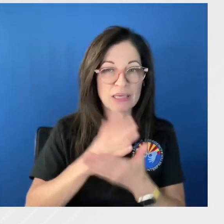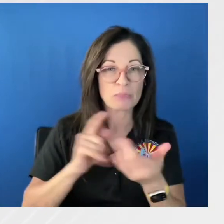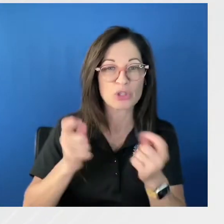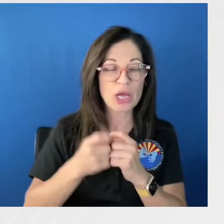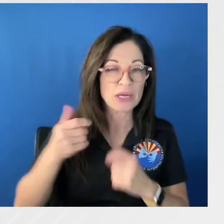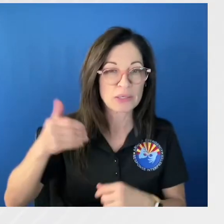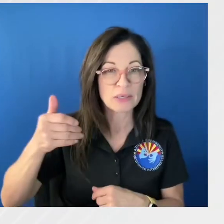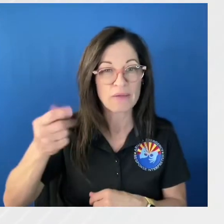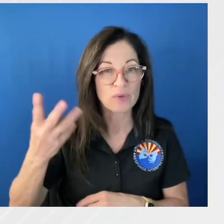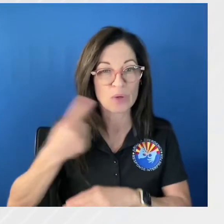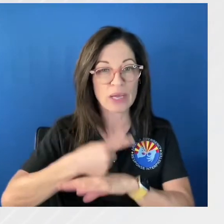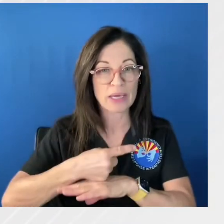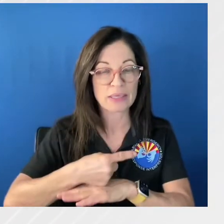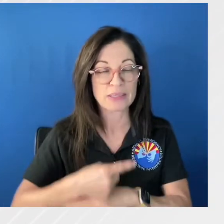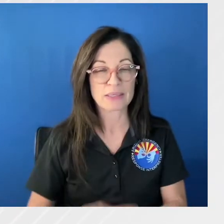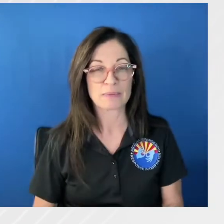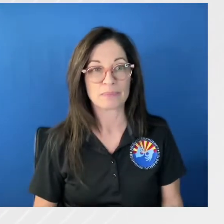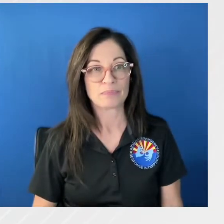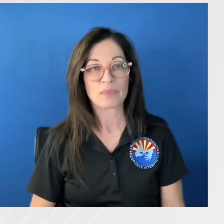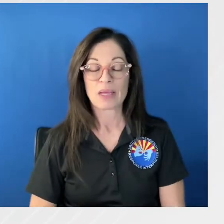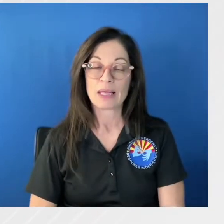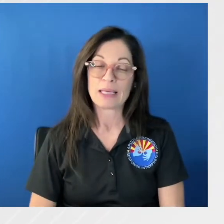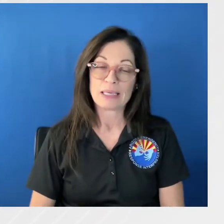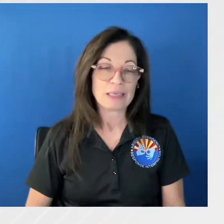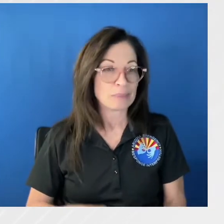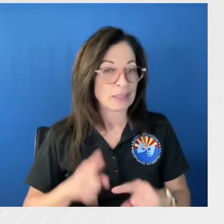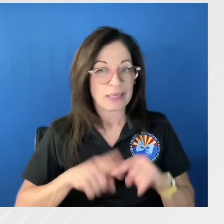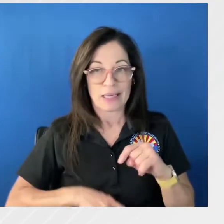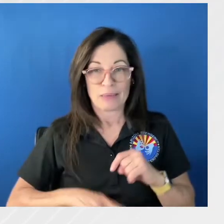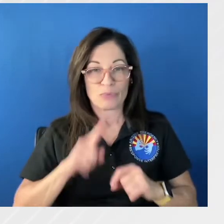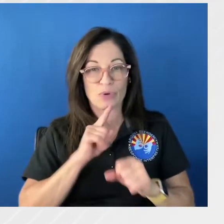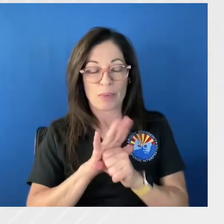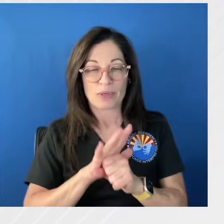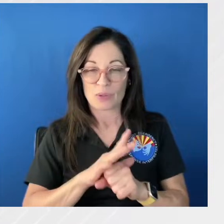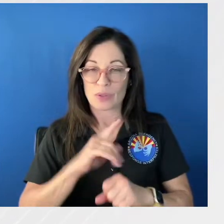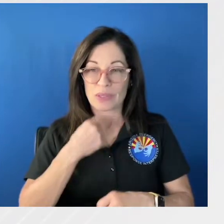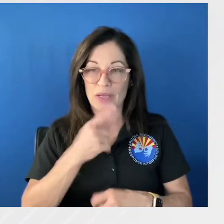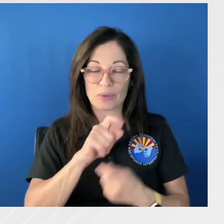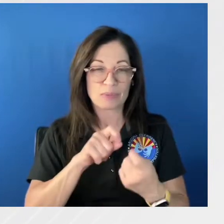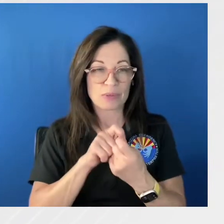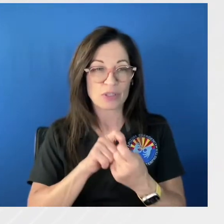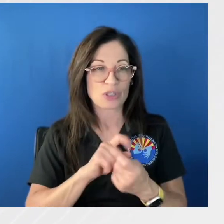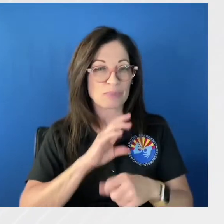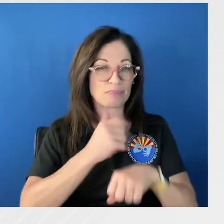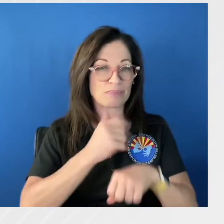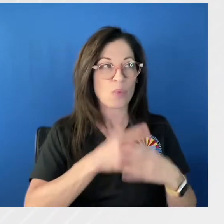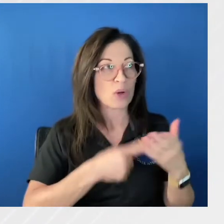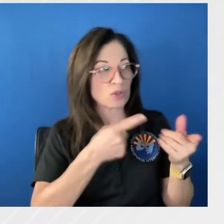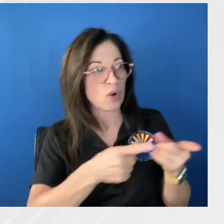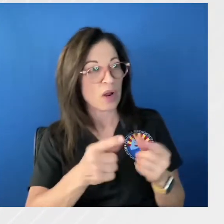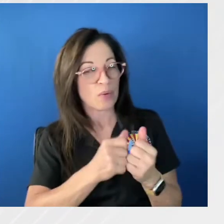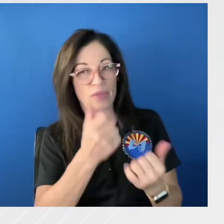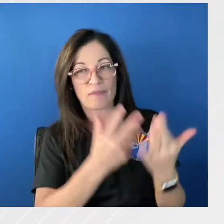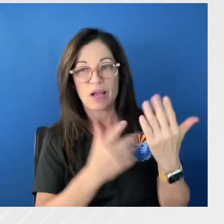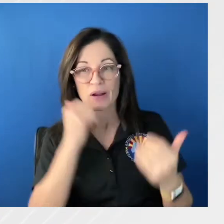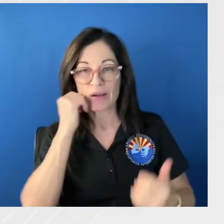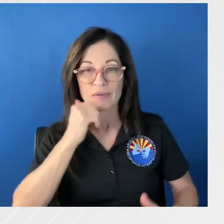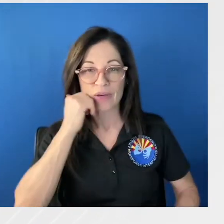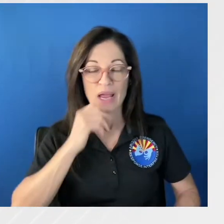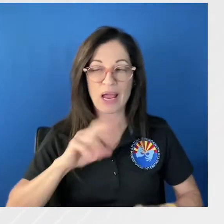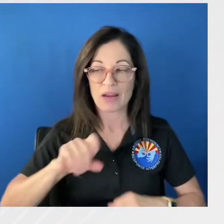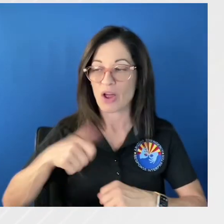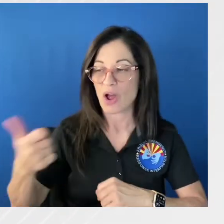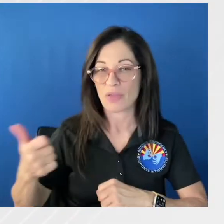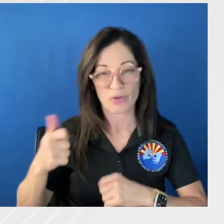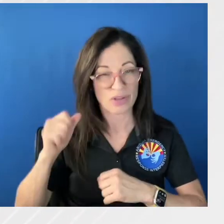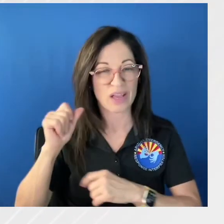days. But I certainly can't give any specifics. It's all based on what's going on with the fire on a daily basis, as well as all those other infrastructure